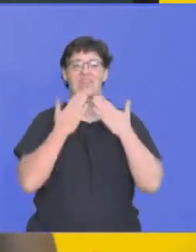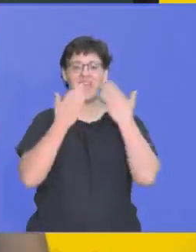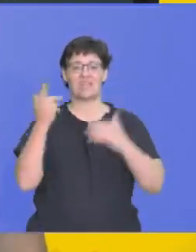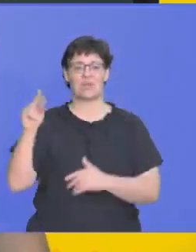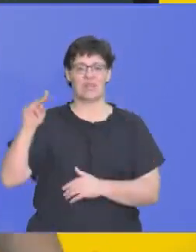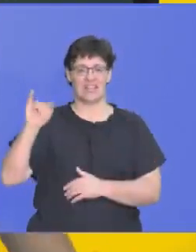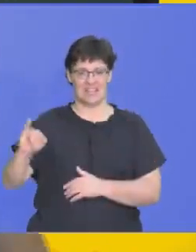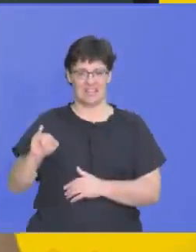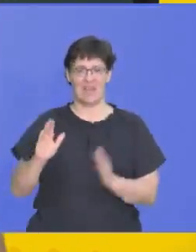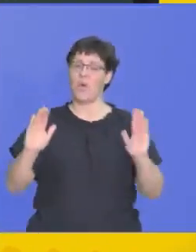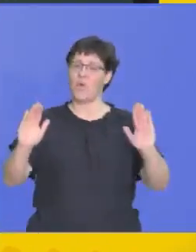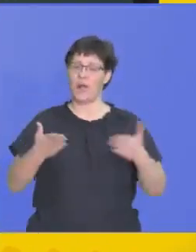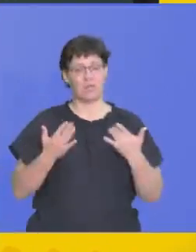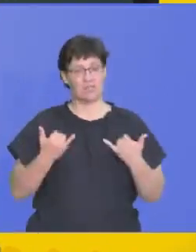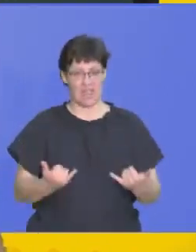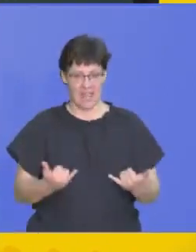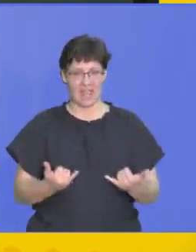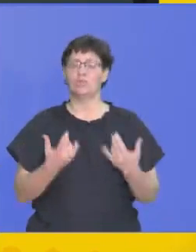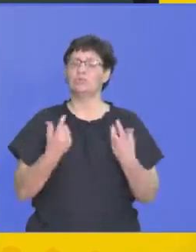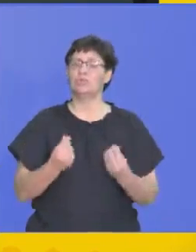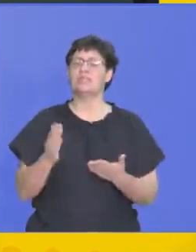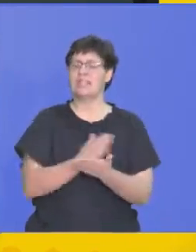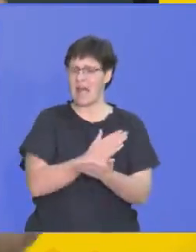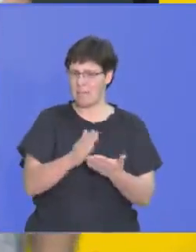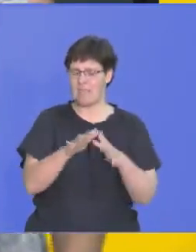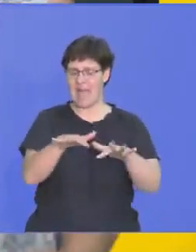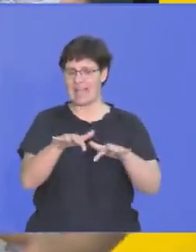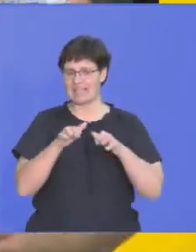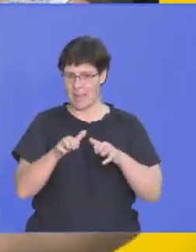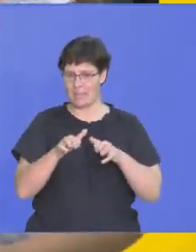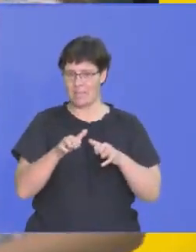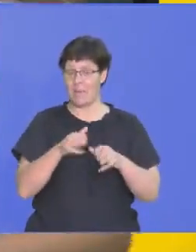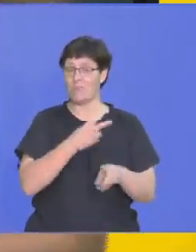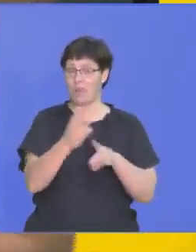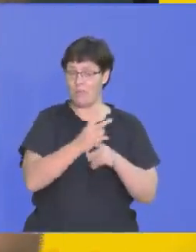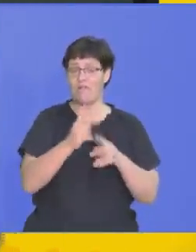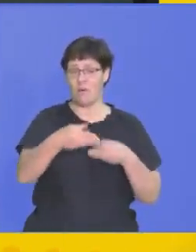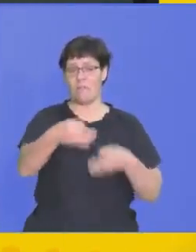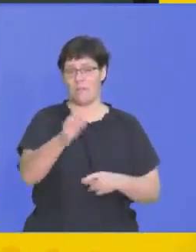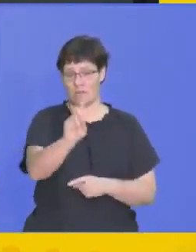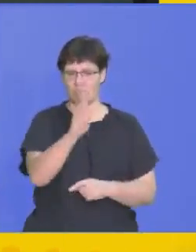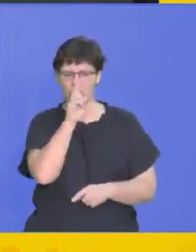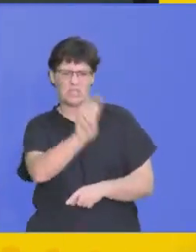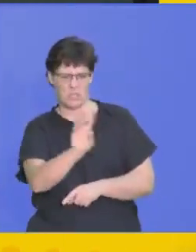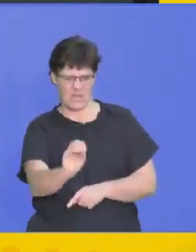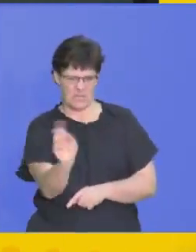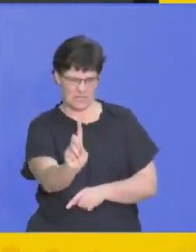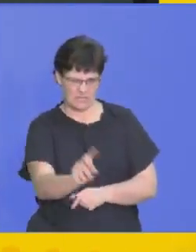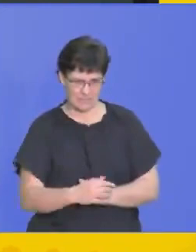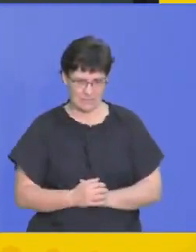Lini. Welcome. Today we're going to be doing some exam prep for paper 1. So let's see what we've got.